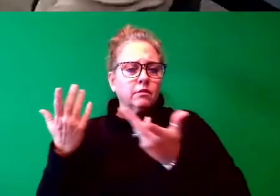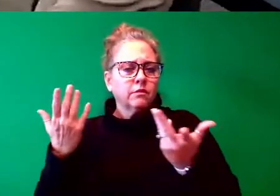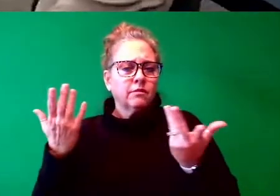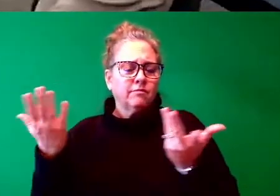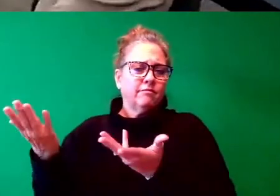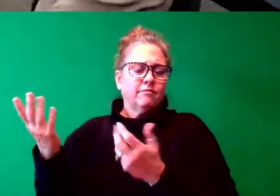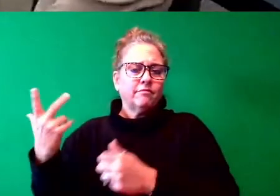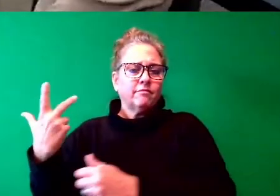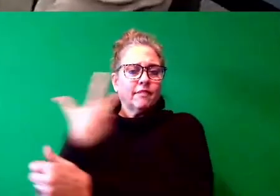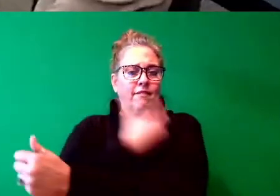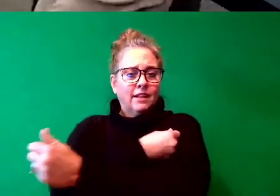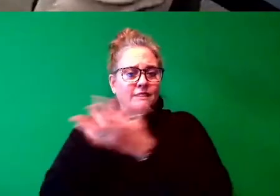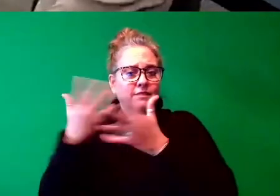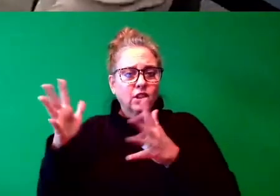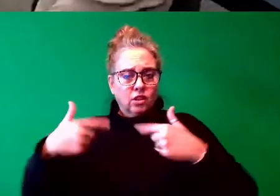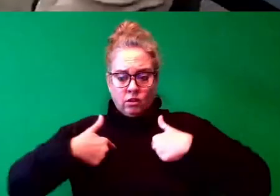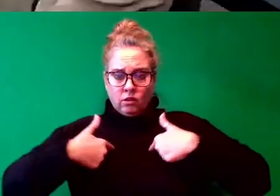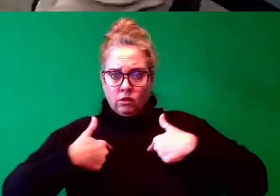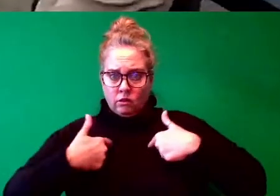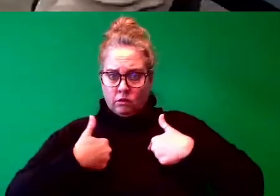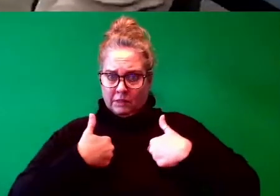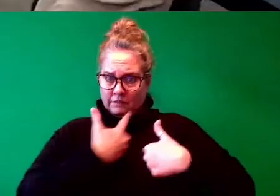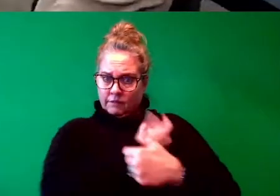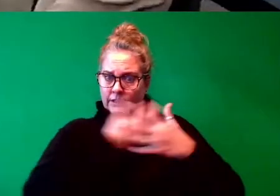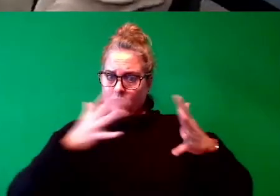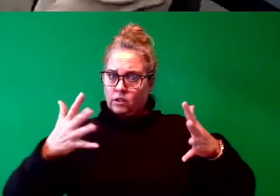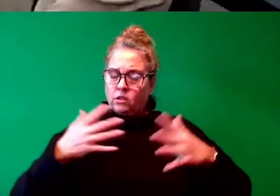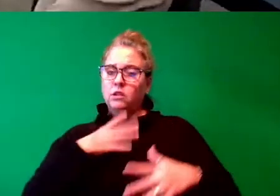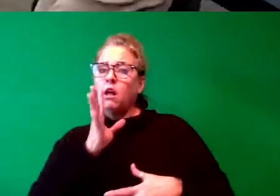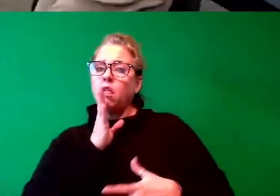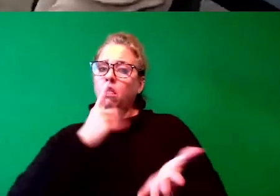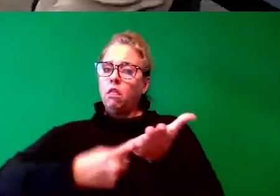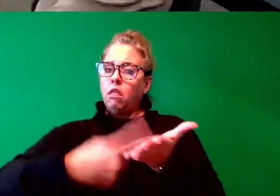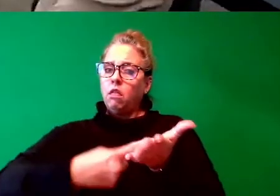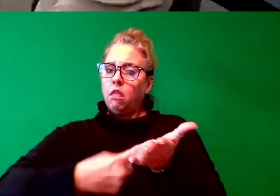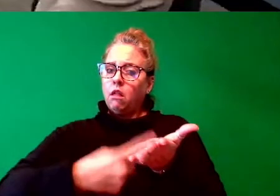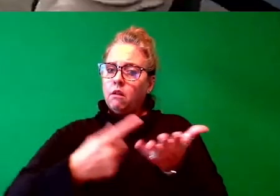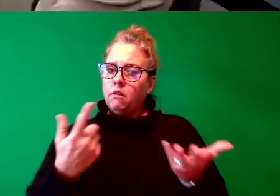speaking hypothetically. So,